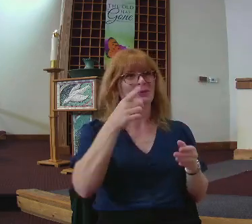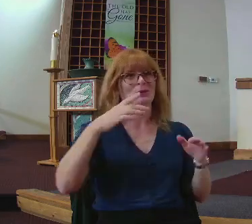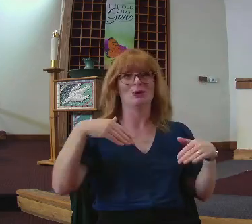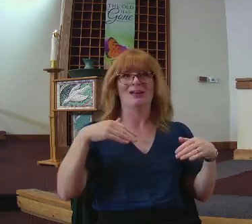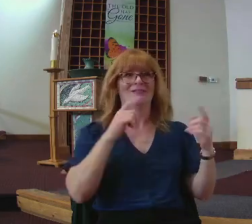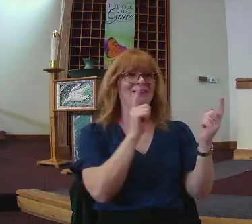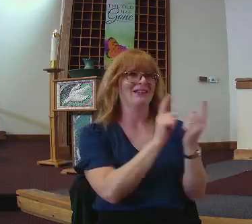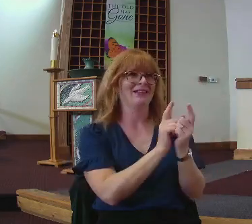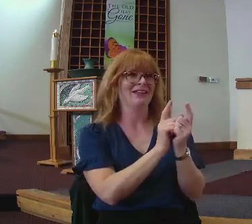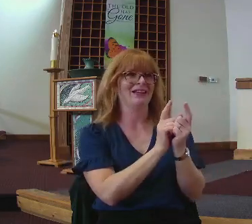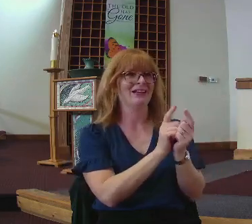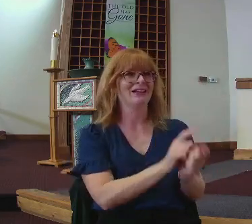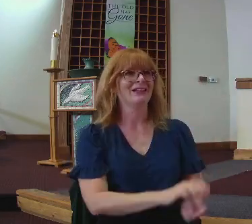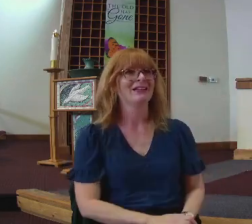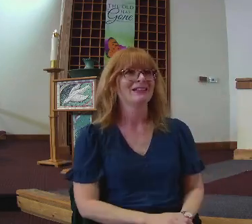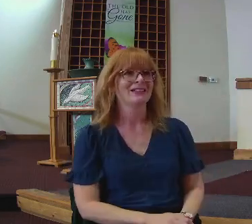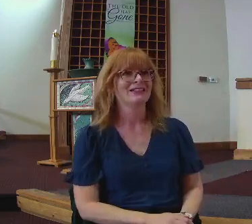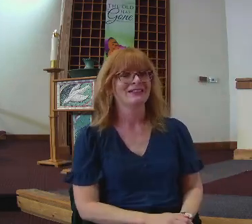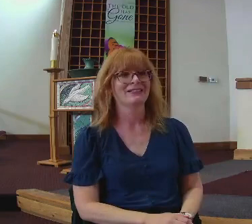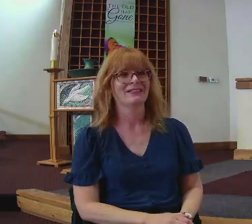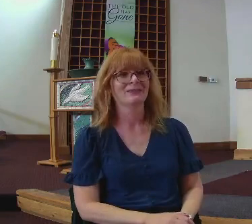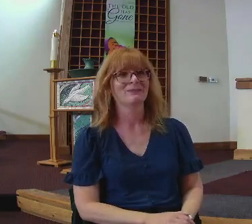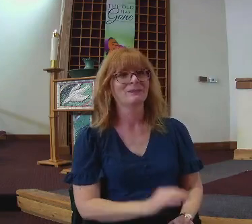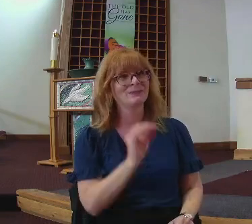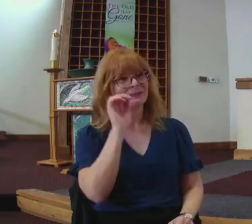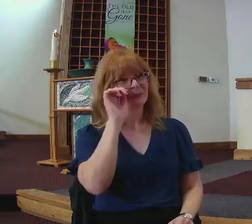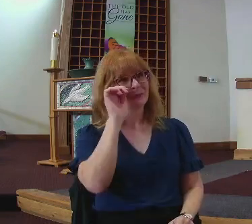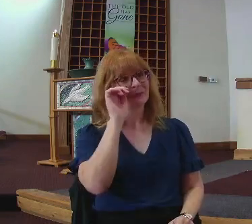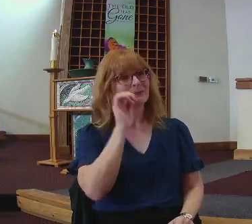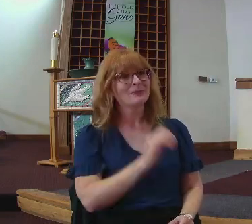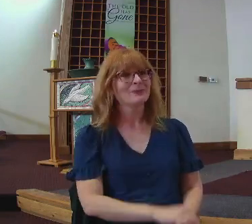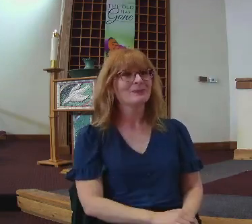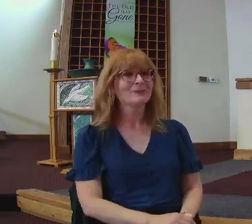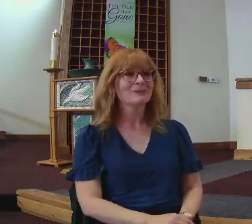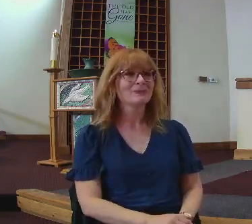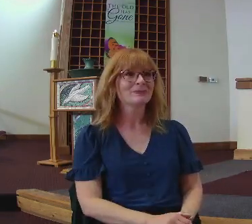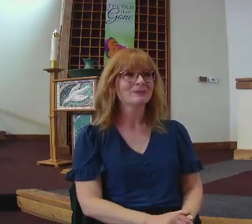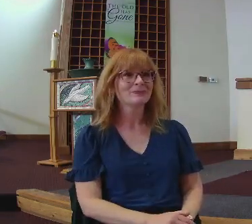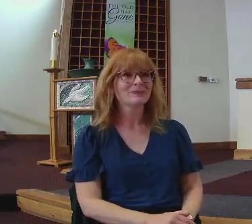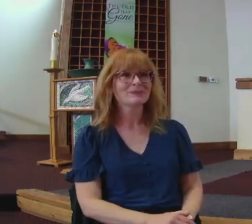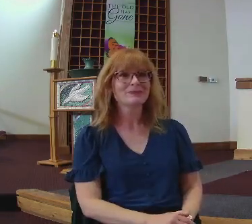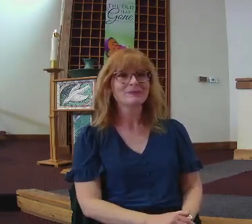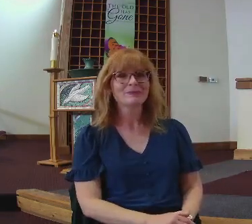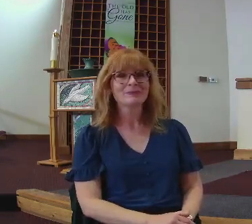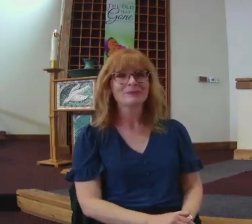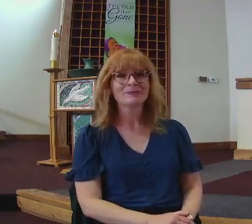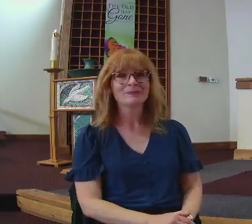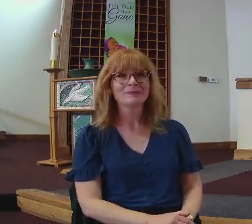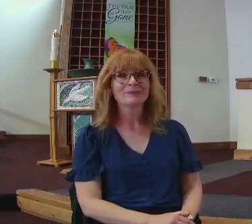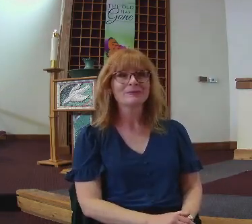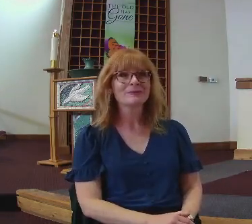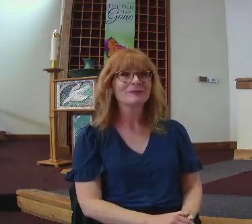to a church are not welcome. So turn and greet those around you, beginning with people you don't know well.